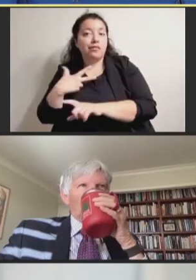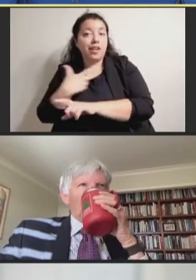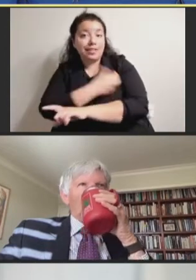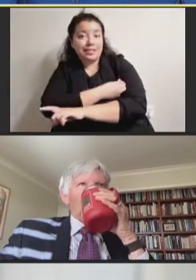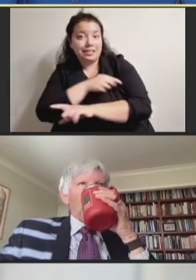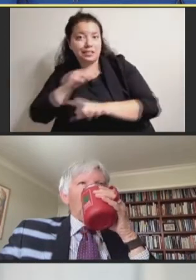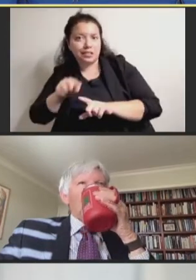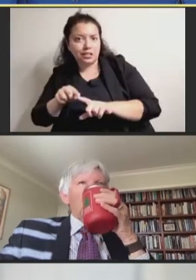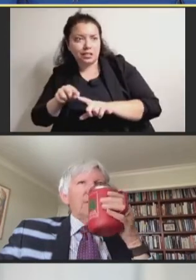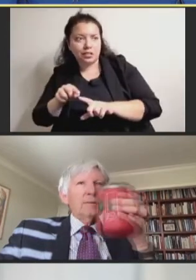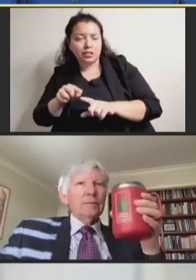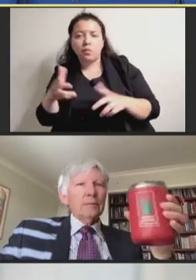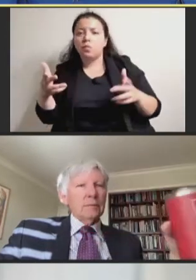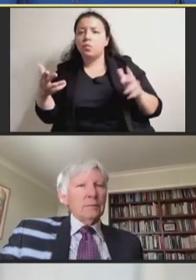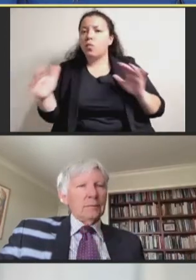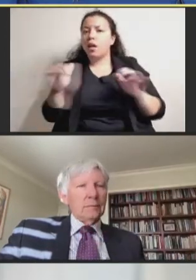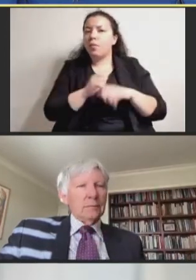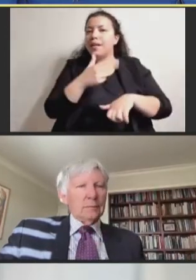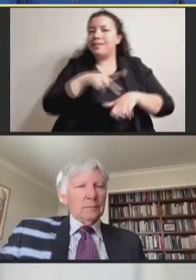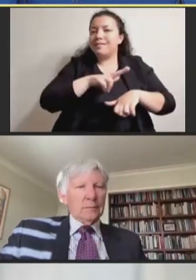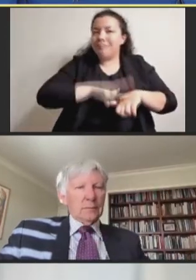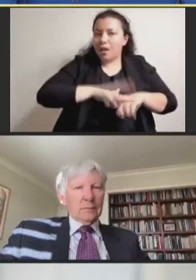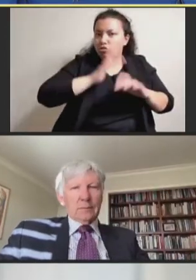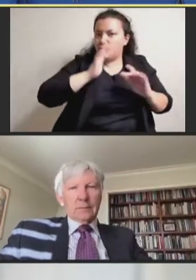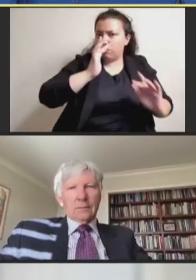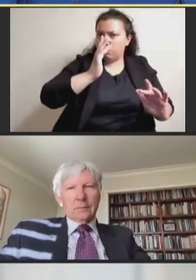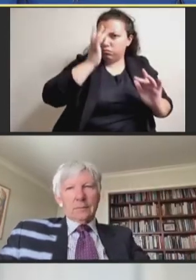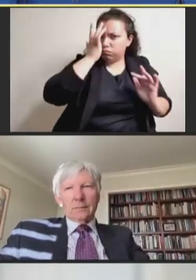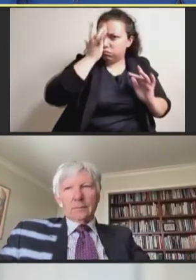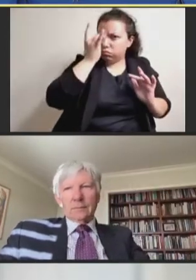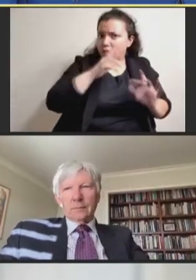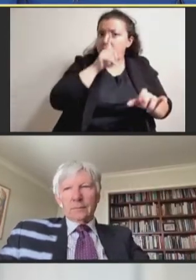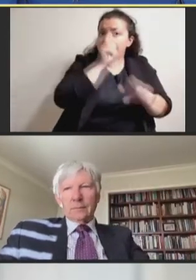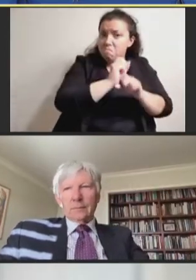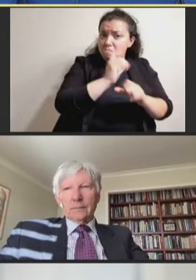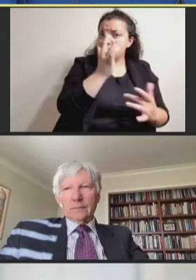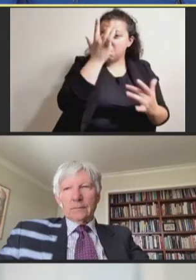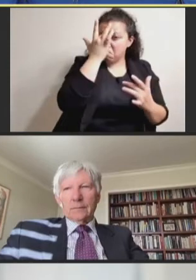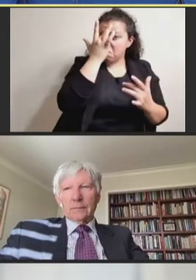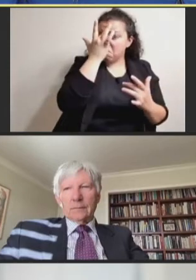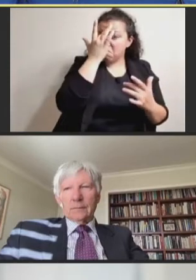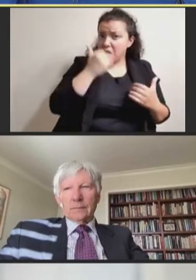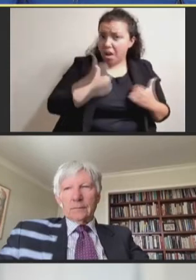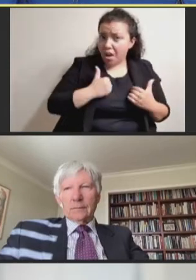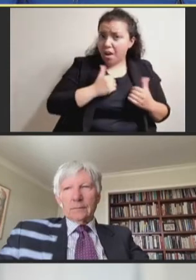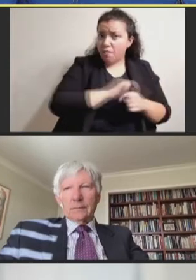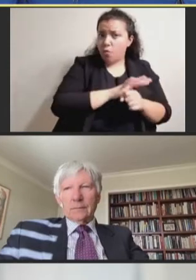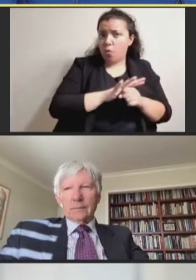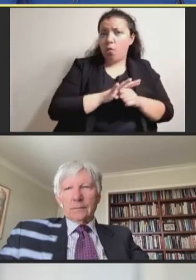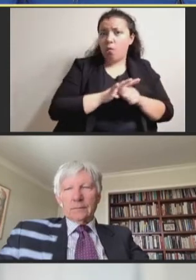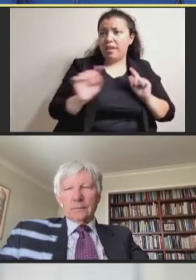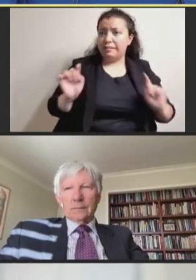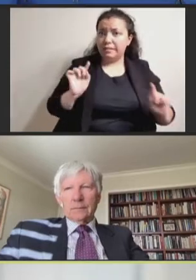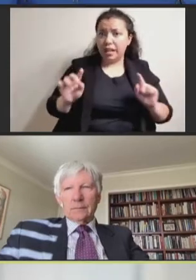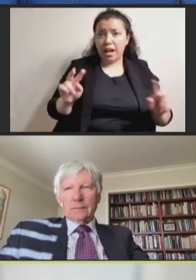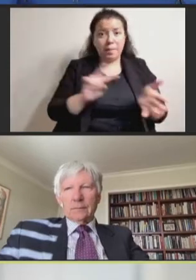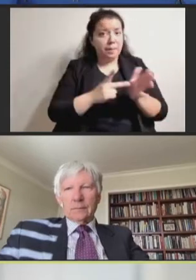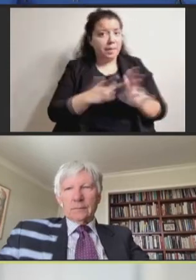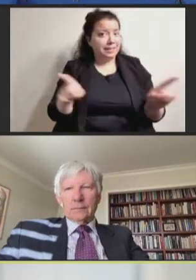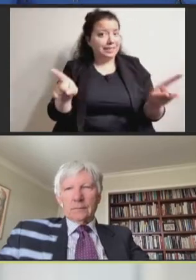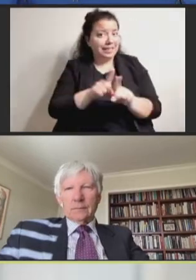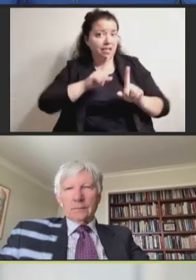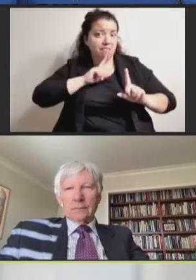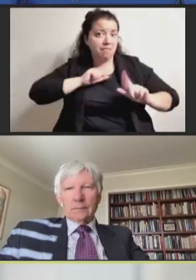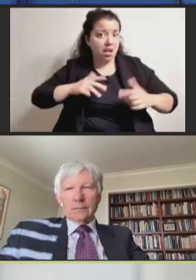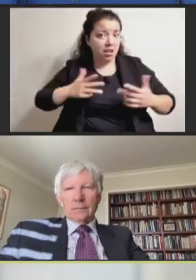natural infection versus with vaccination or boosters. So just interested in that. Thank you. Sure, I can